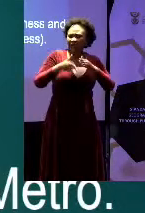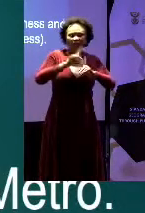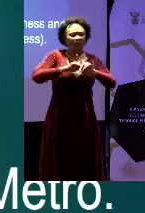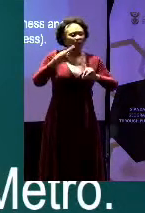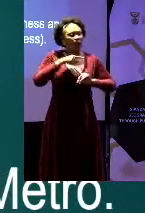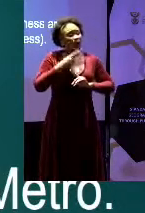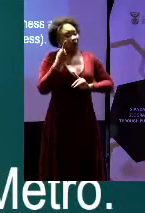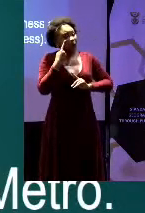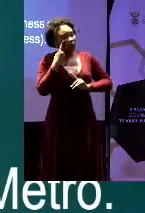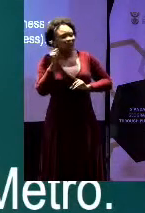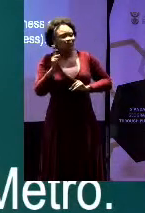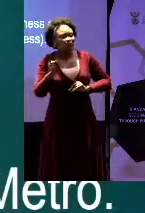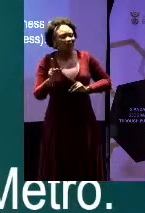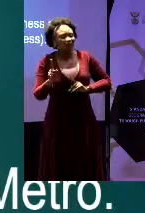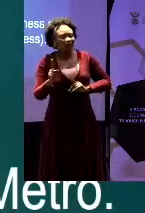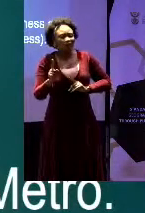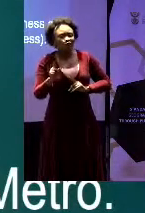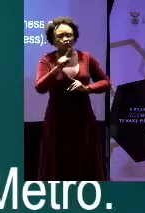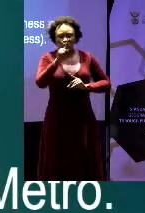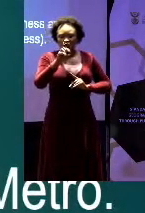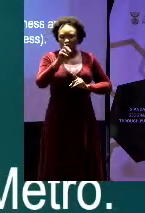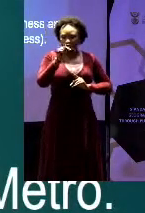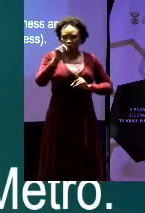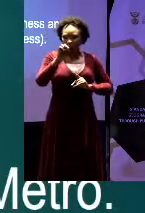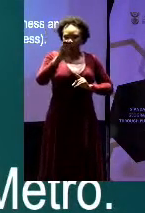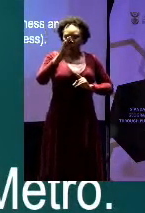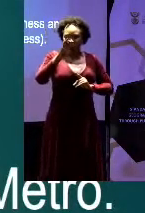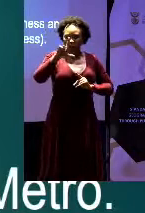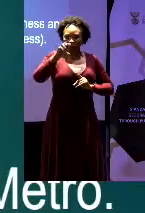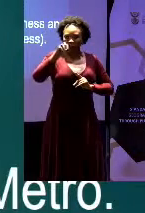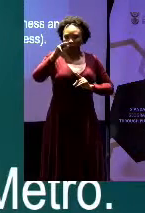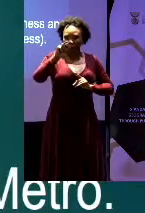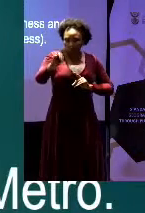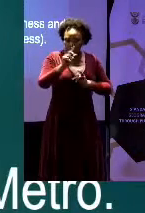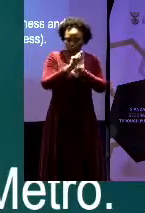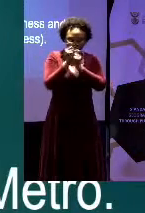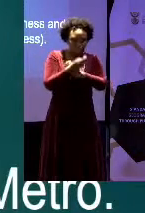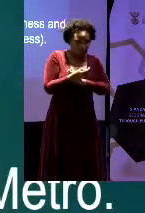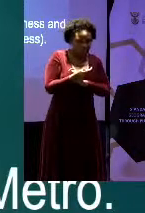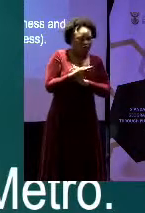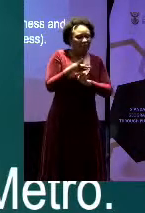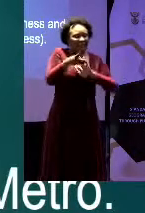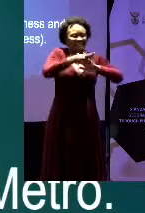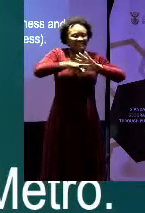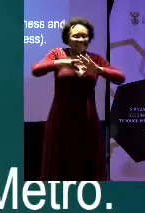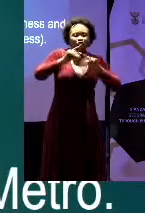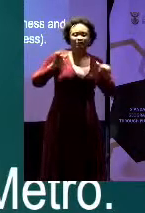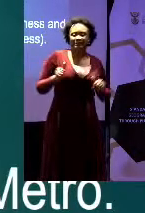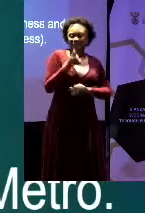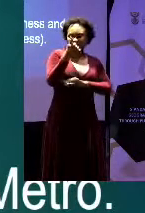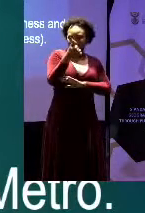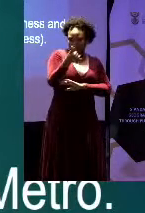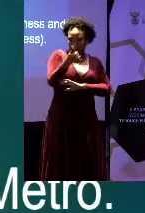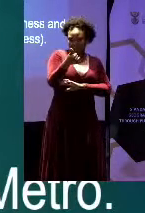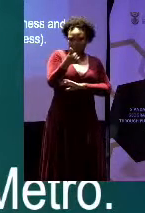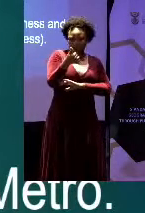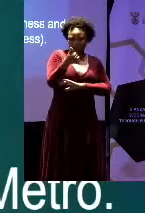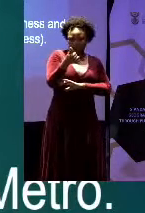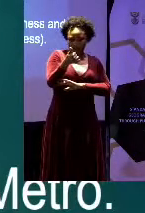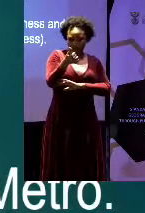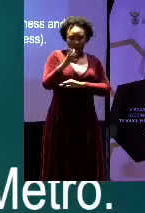the gazetting of Zonneblom to District 6. The committee led by Mr. McPherson, they were